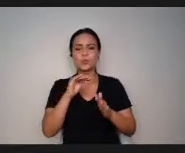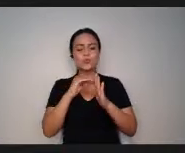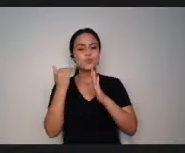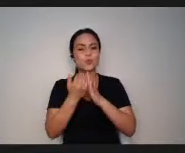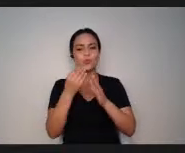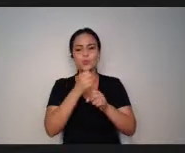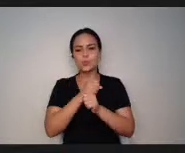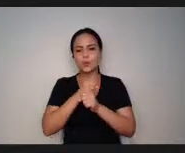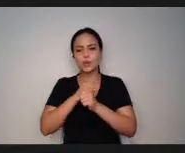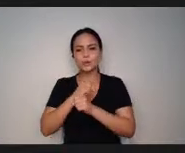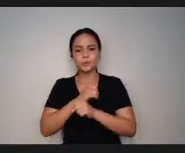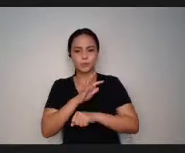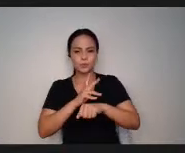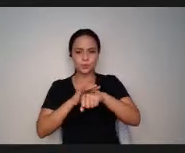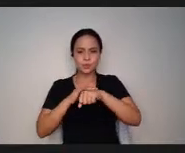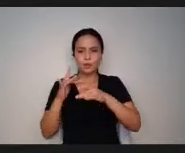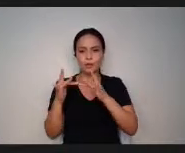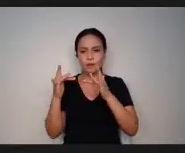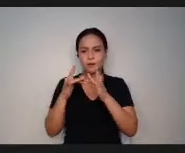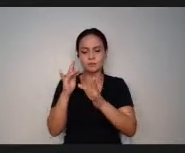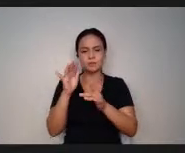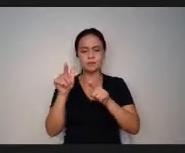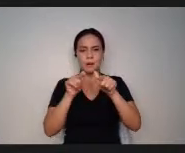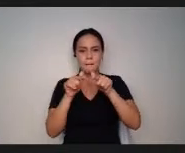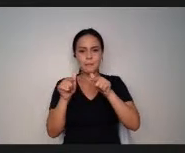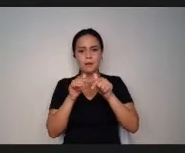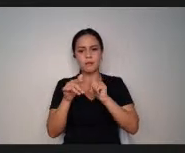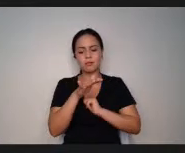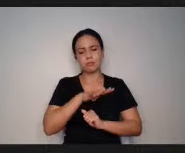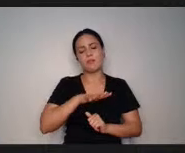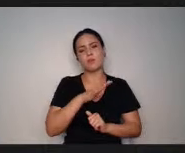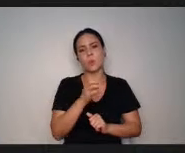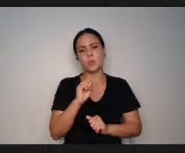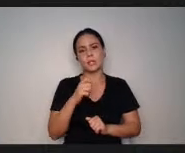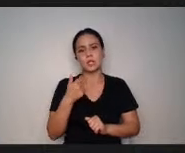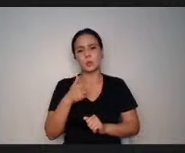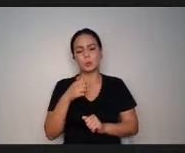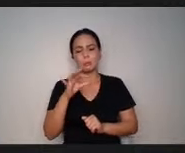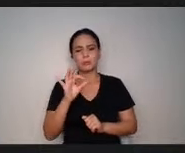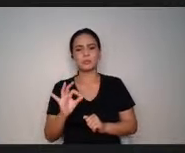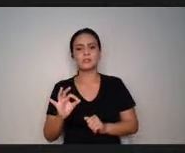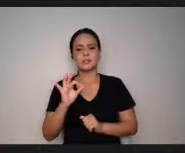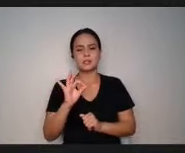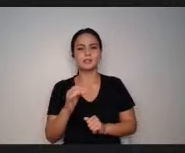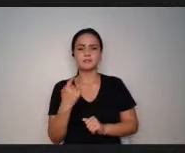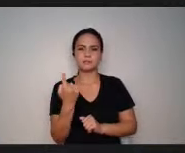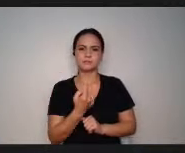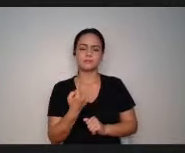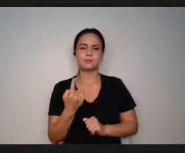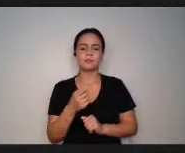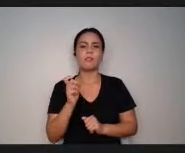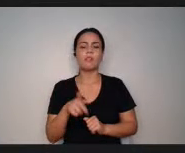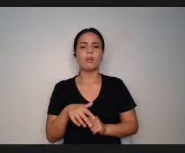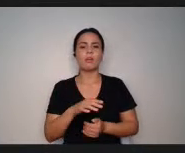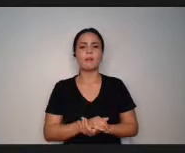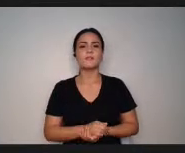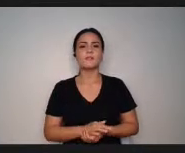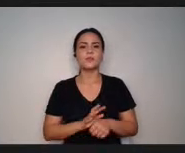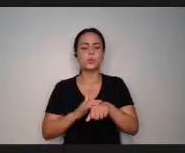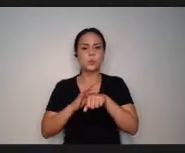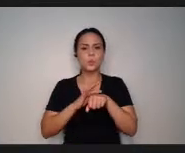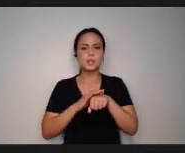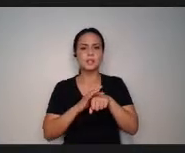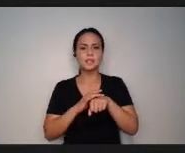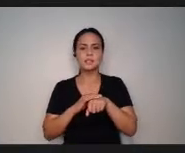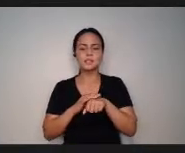deaths, 81%, are from non-communicable diseases, as I've been suggesting: pulmonary, stroke, and heart disease. 19%